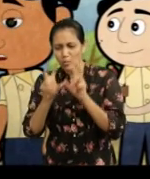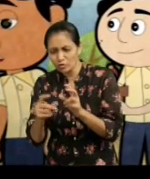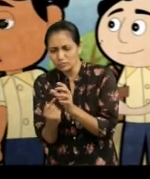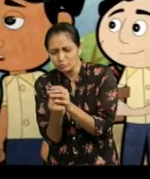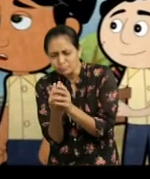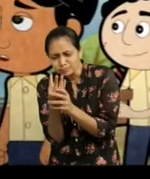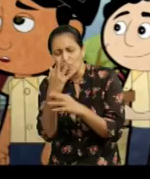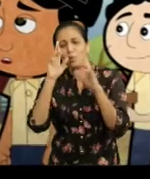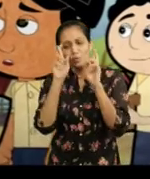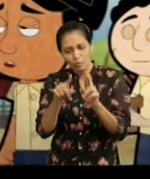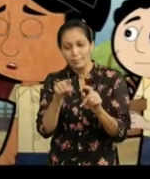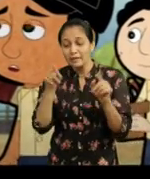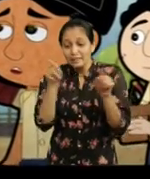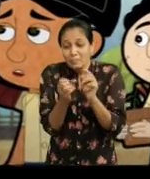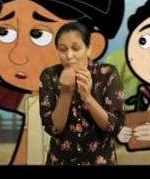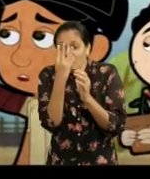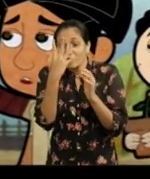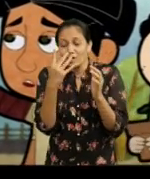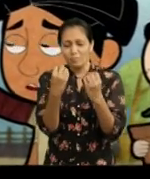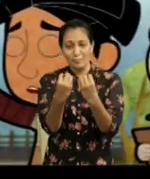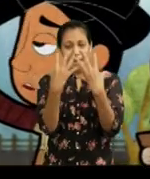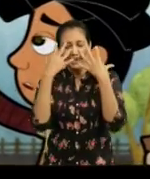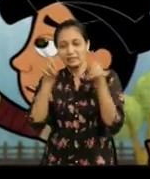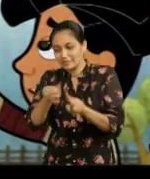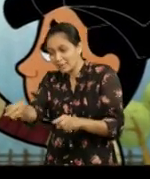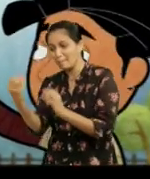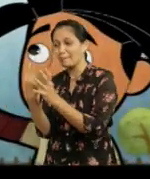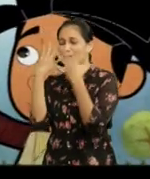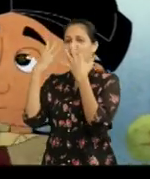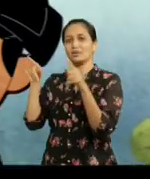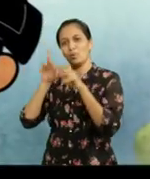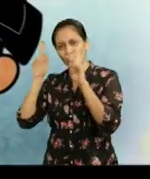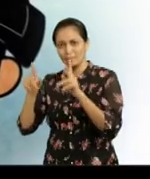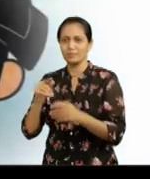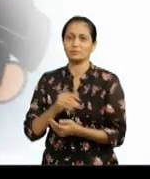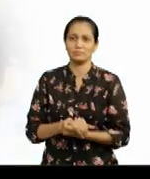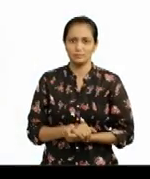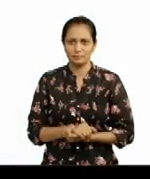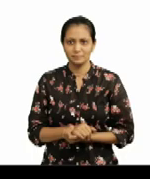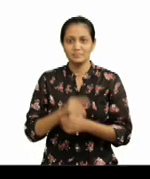I will make sure it grows just as bright as you.